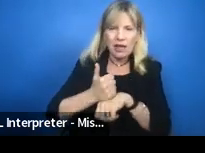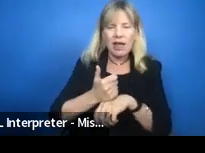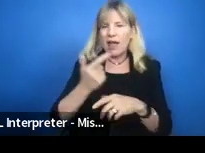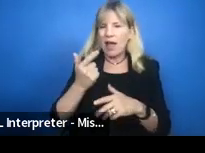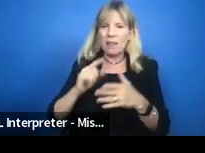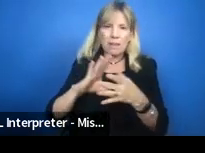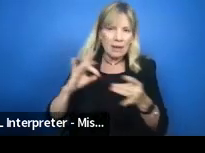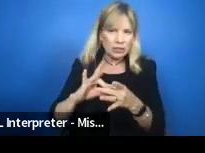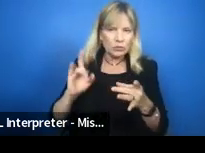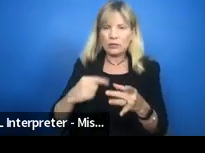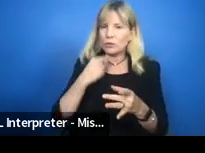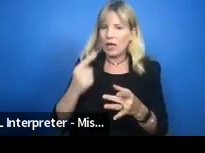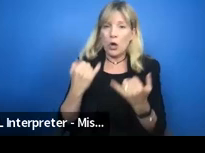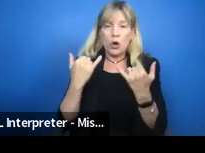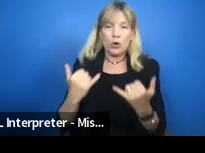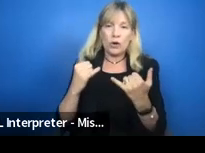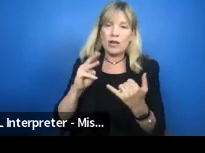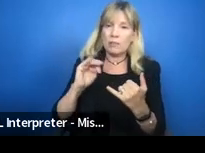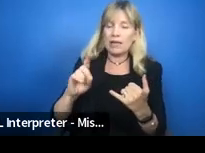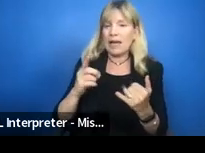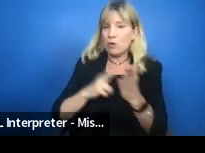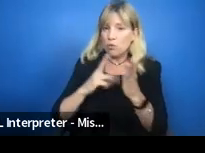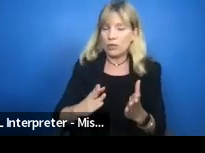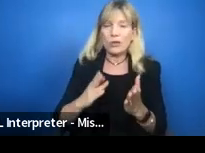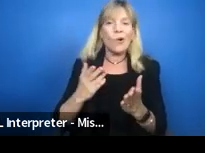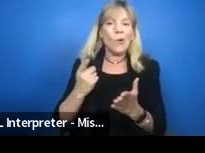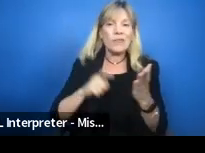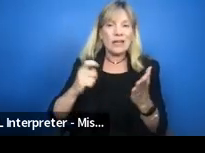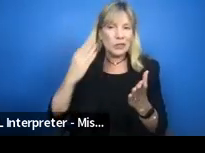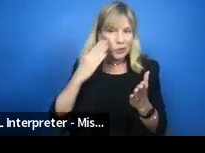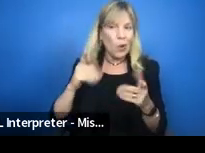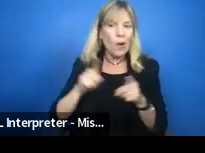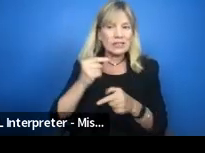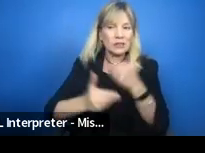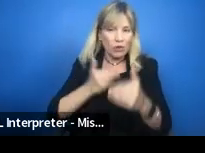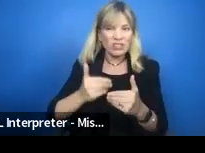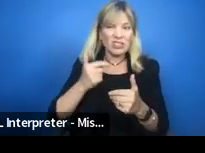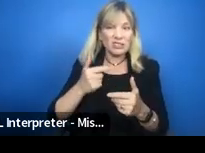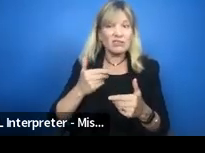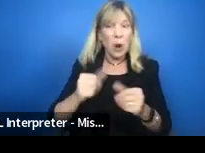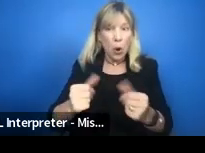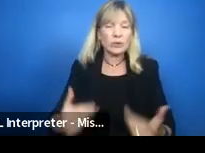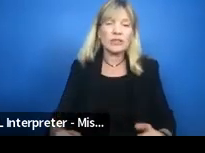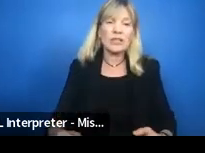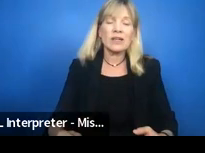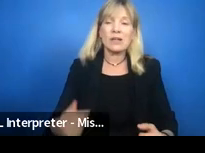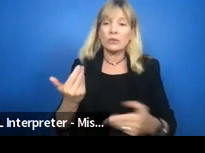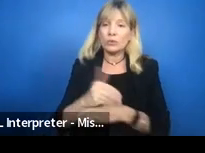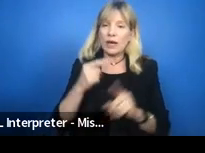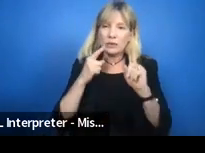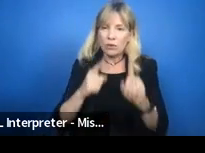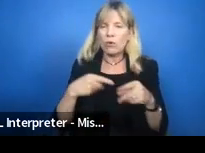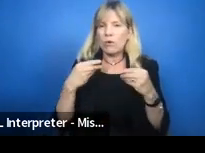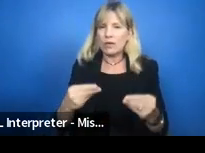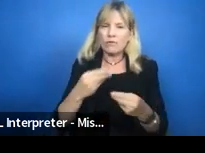need to share with current Medicaid enrollees that they need to hear as this process progresses. So the goal here tonight is to kind of give you